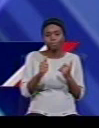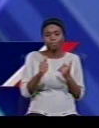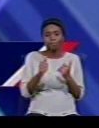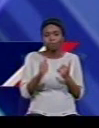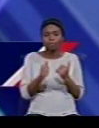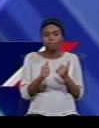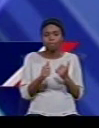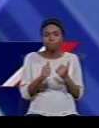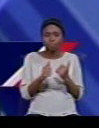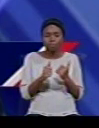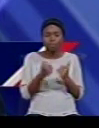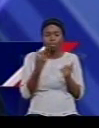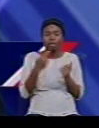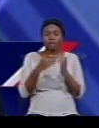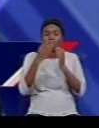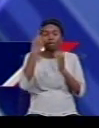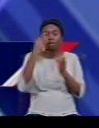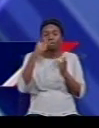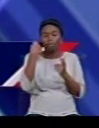Seek the face of the Lord.